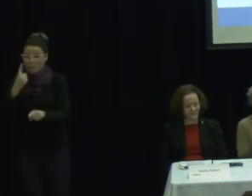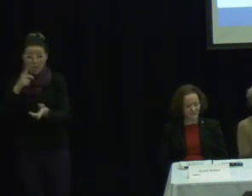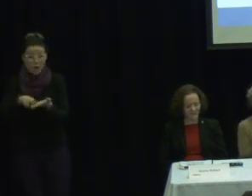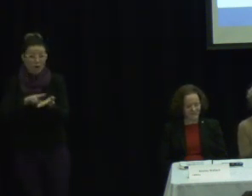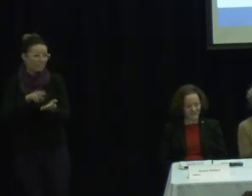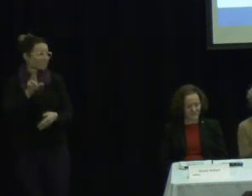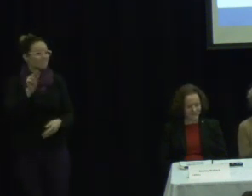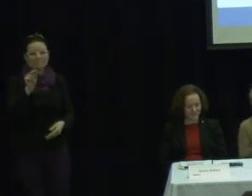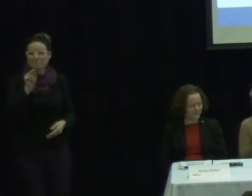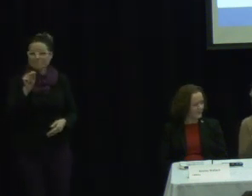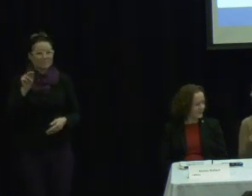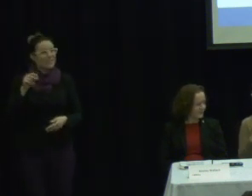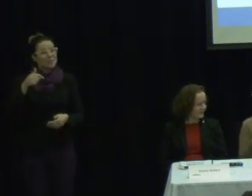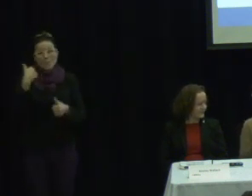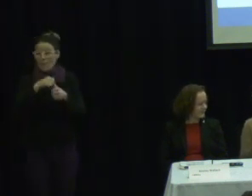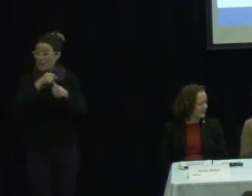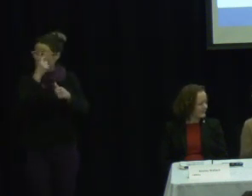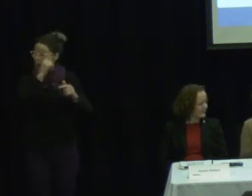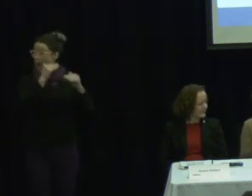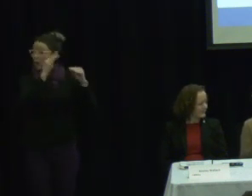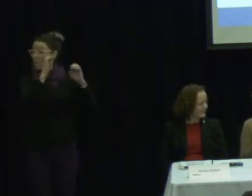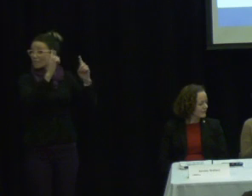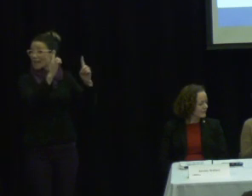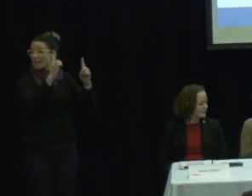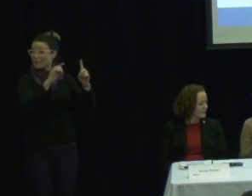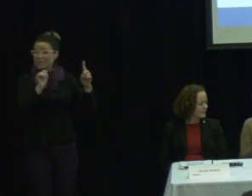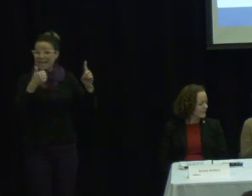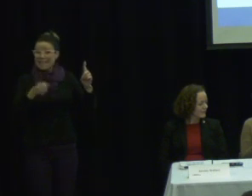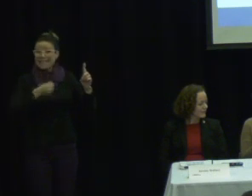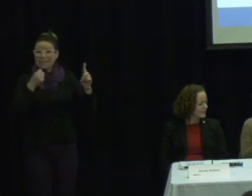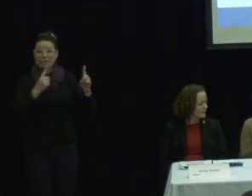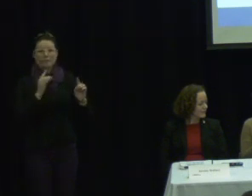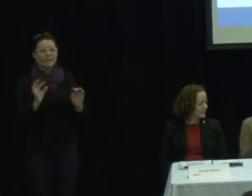in the scope of higher ed, 10 years goes by pretty quickly.